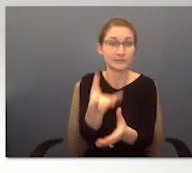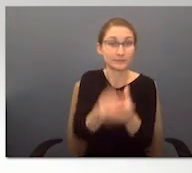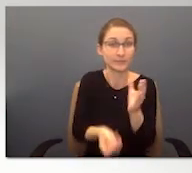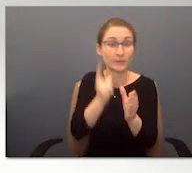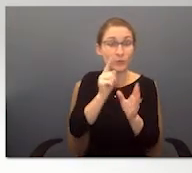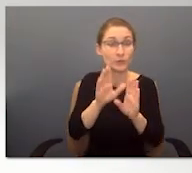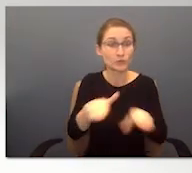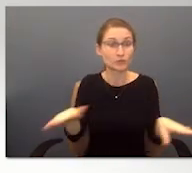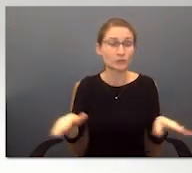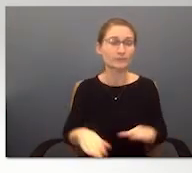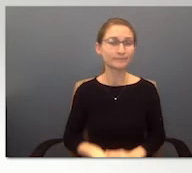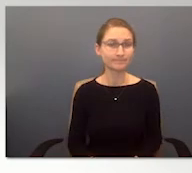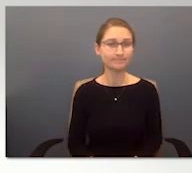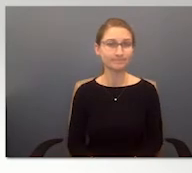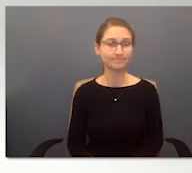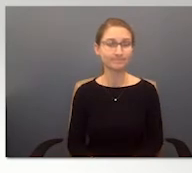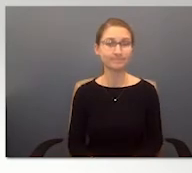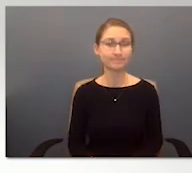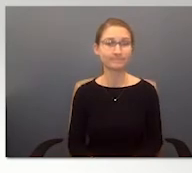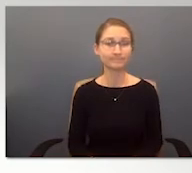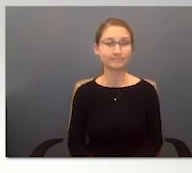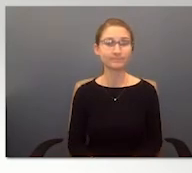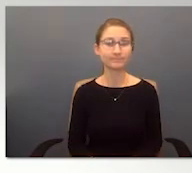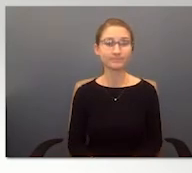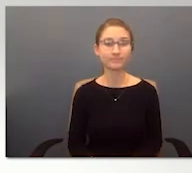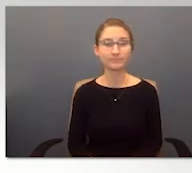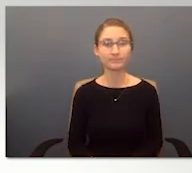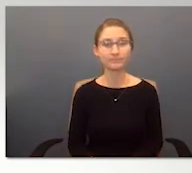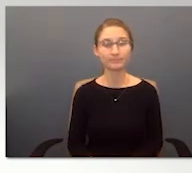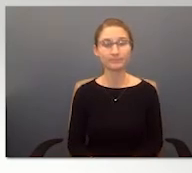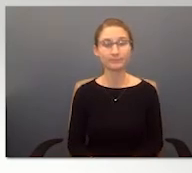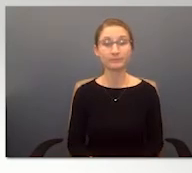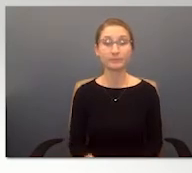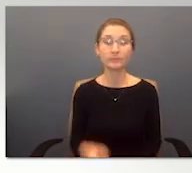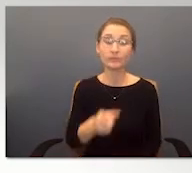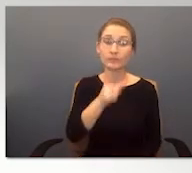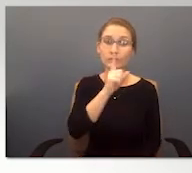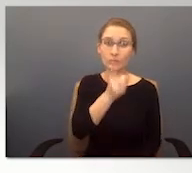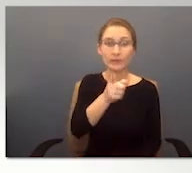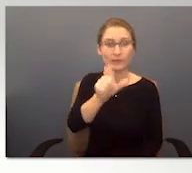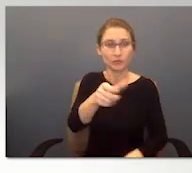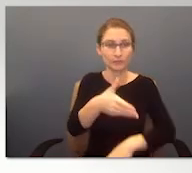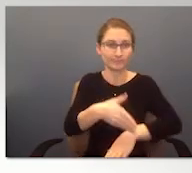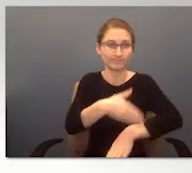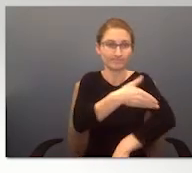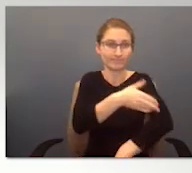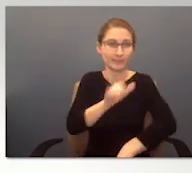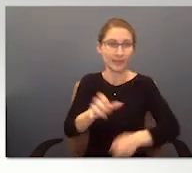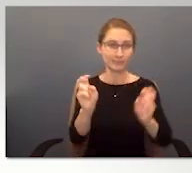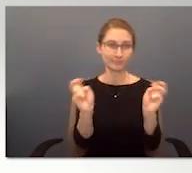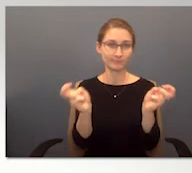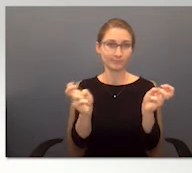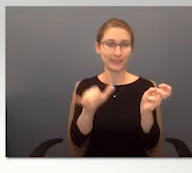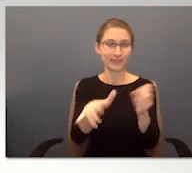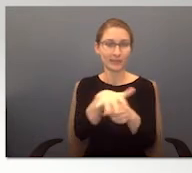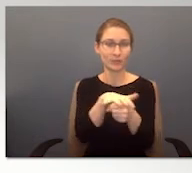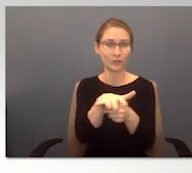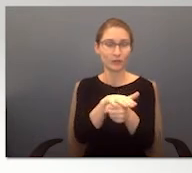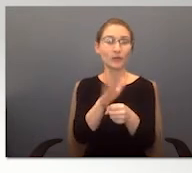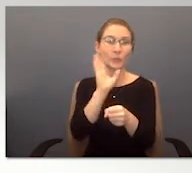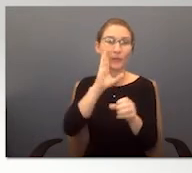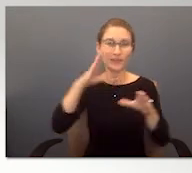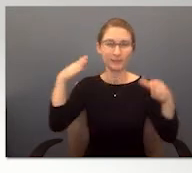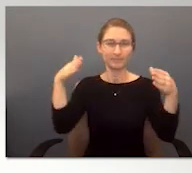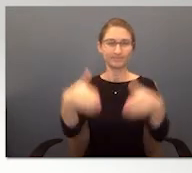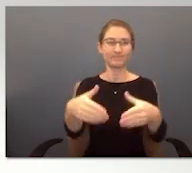of intentional injury in adolescents and seniors. And so really room for improvement right here, and we're focusing on that